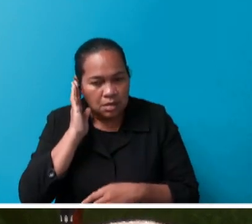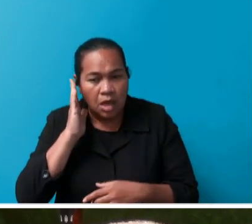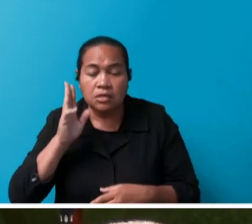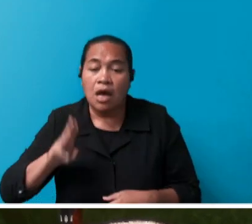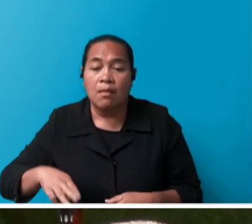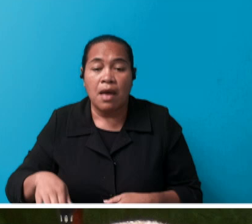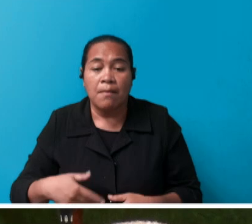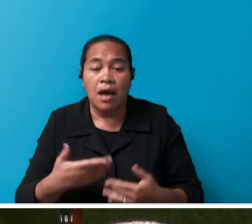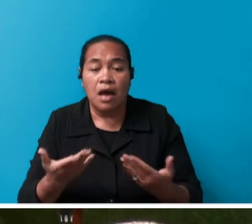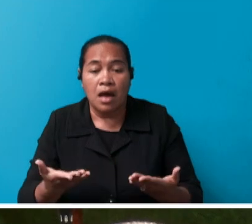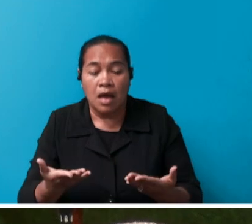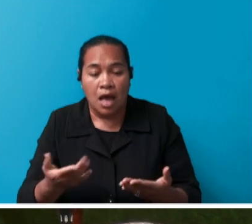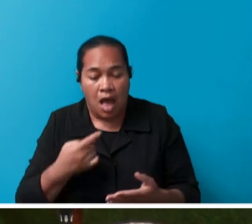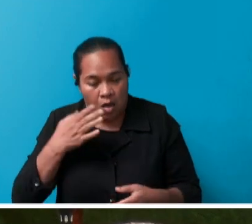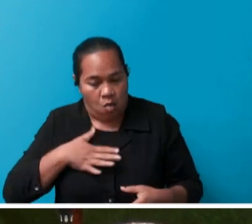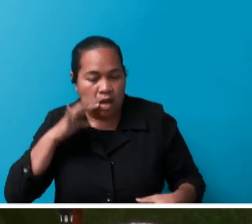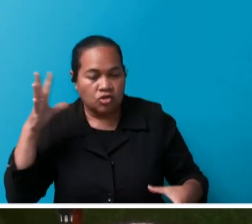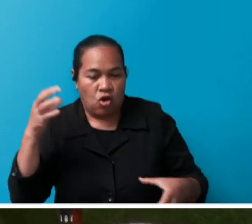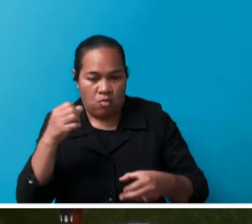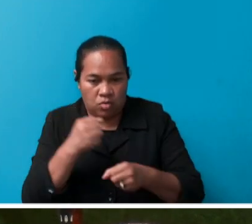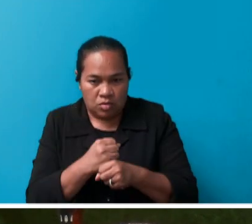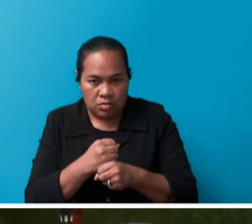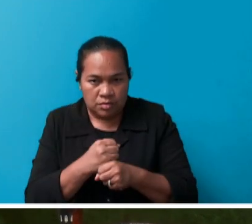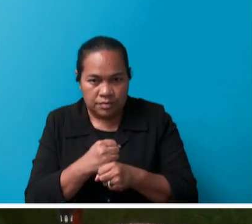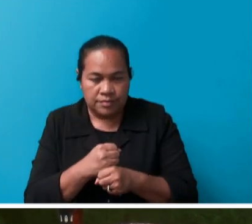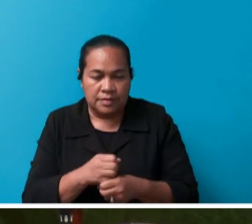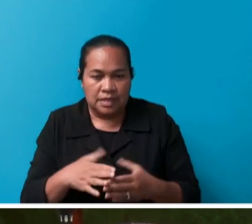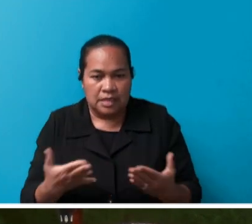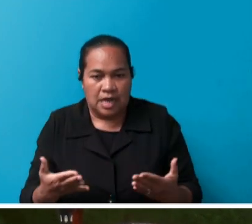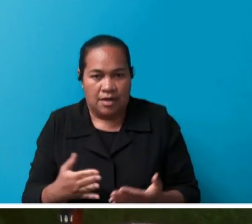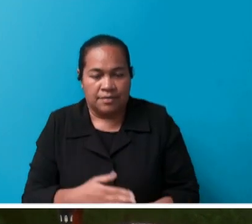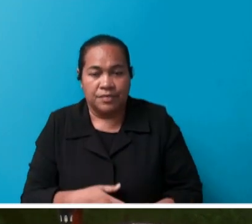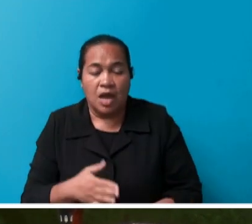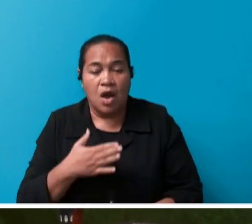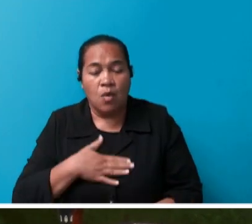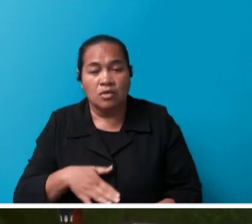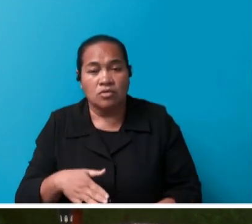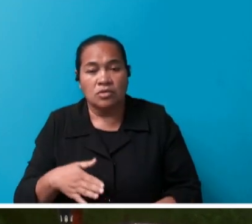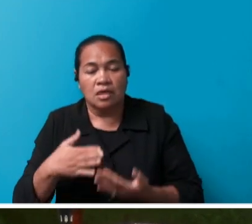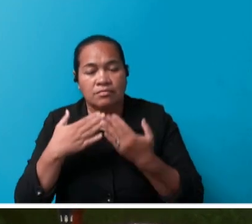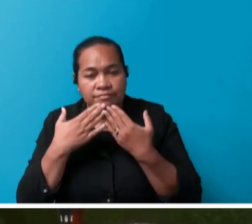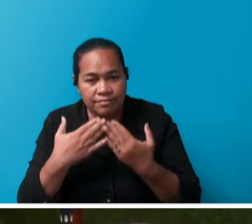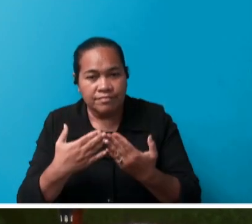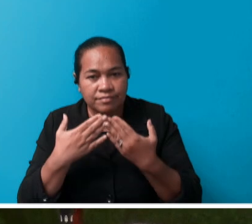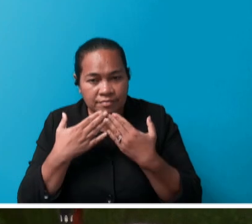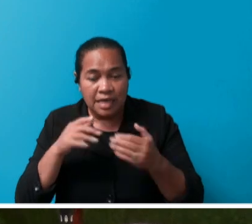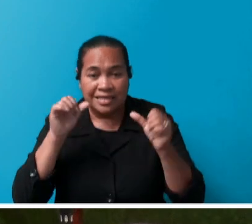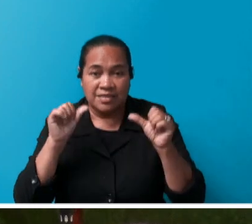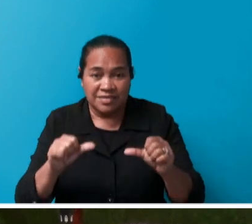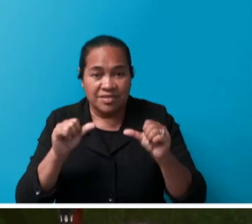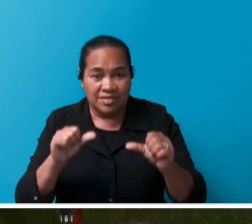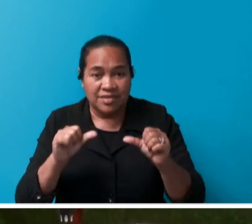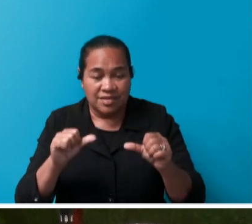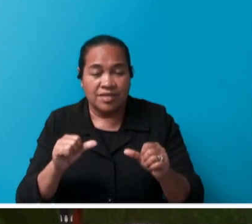prosperity. I will conclude now, Mr. Speaker, if I may. I wish to further express my sincere appreciation to His Excellency